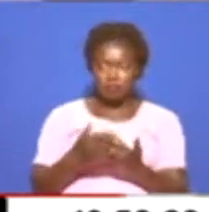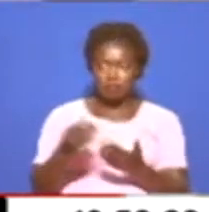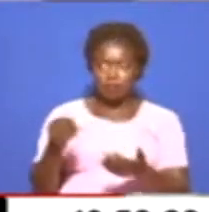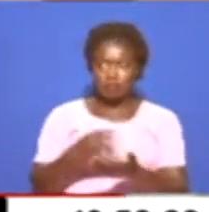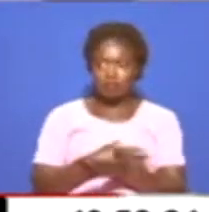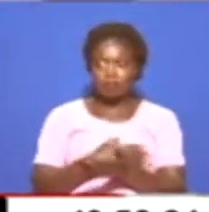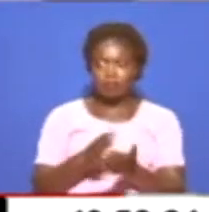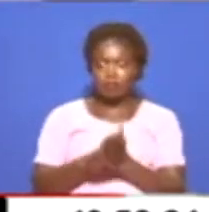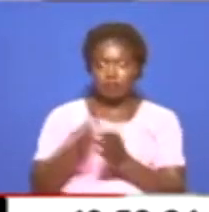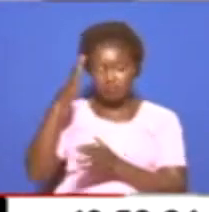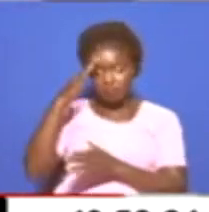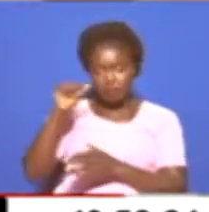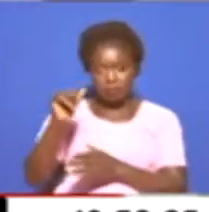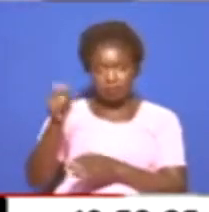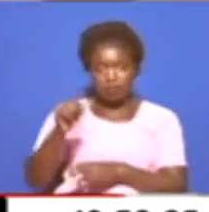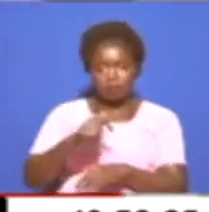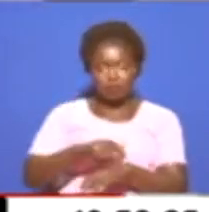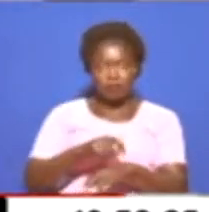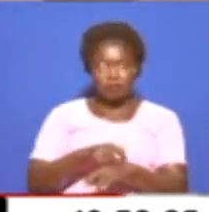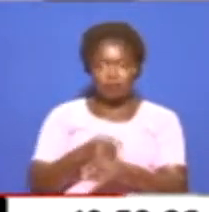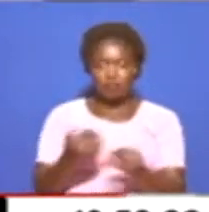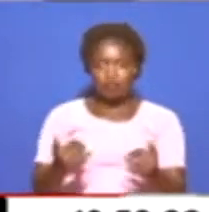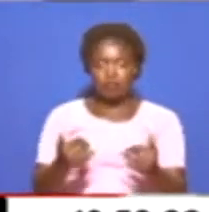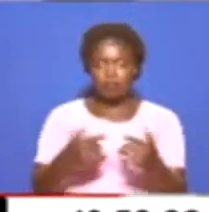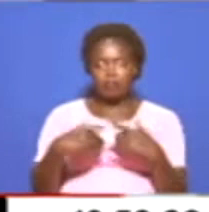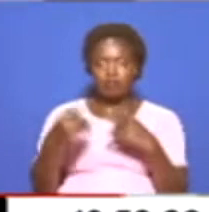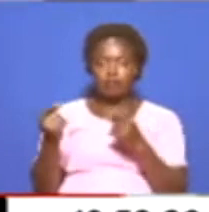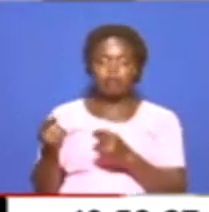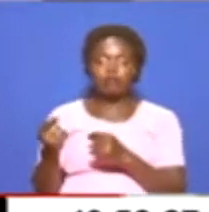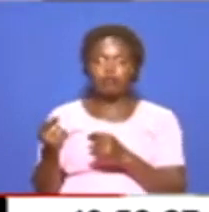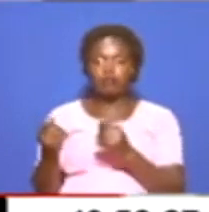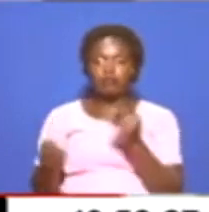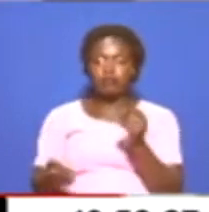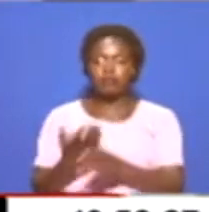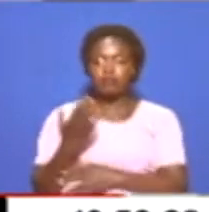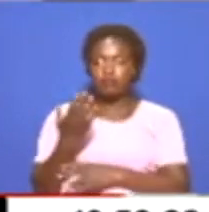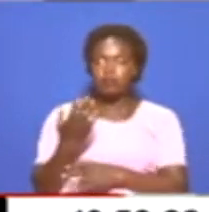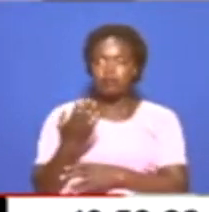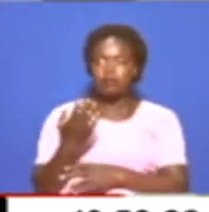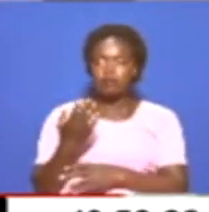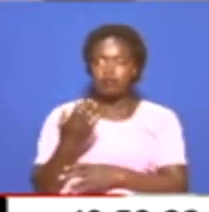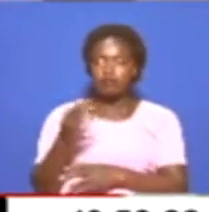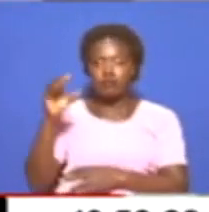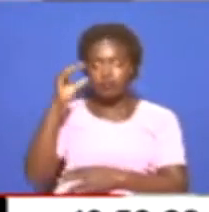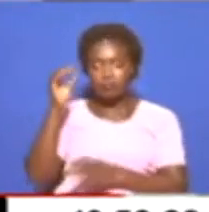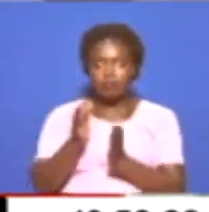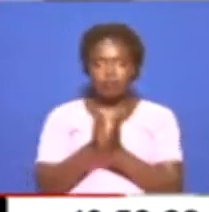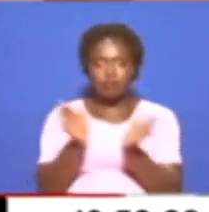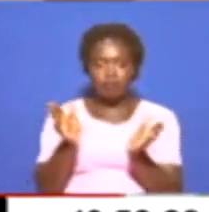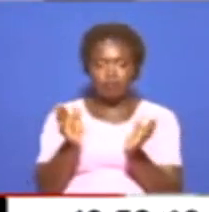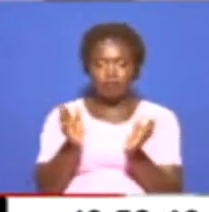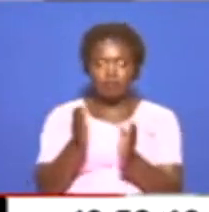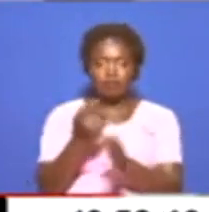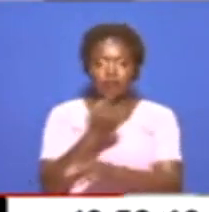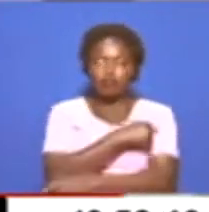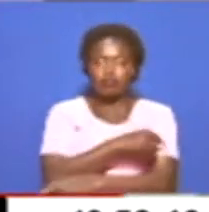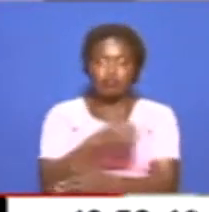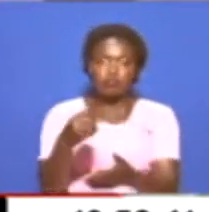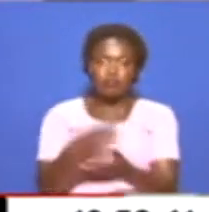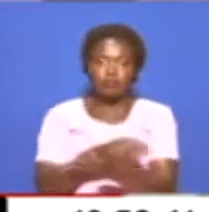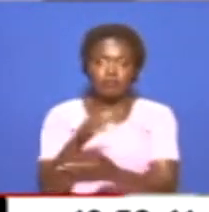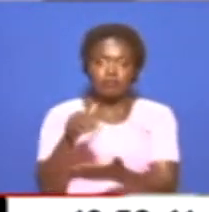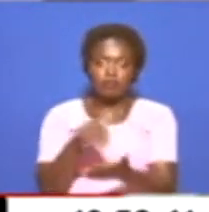head of state, any moment now, he will be launching or opening the Coast General Referral Hospital Cancer Center,